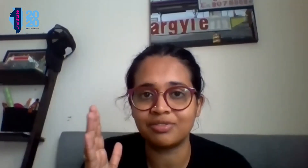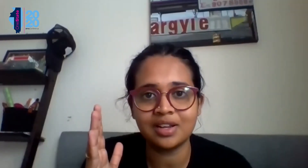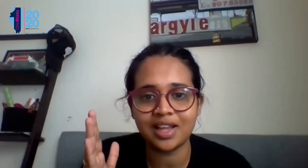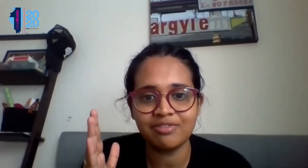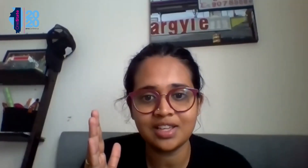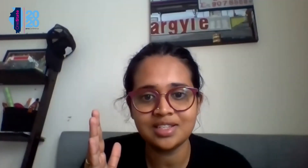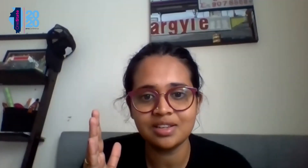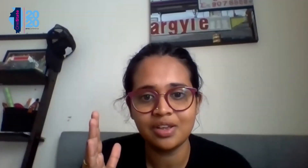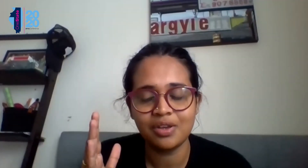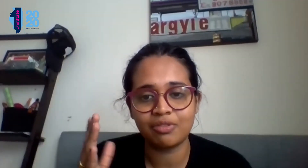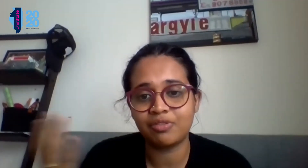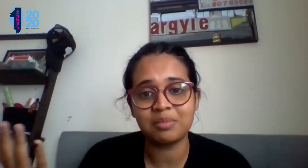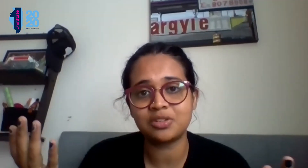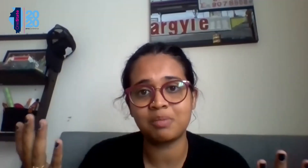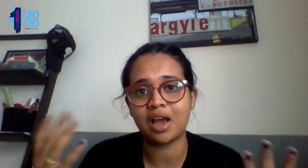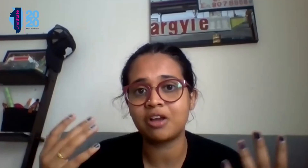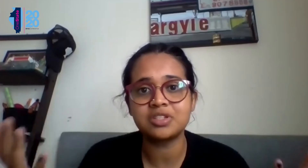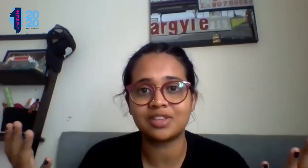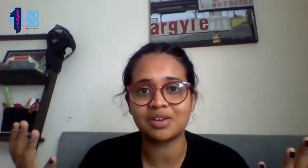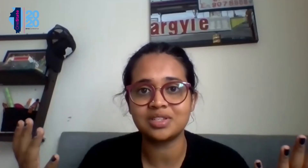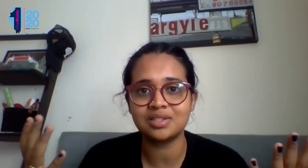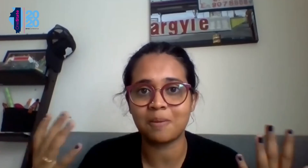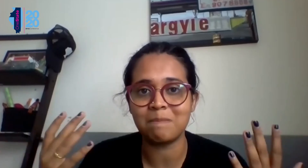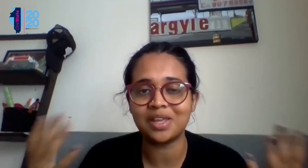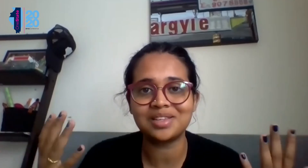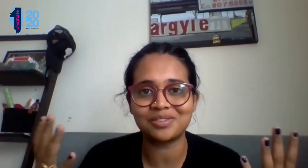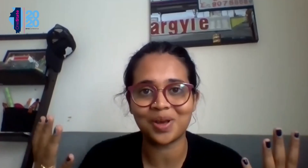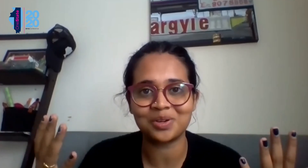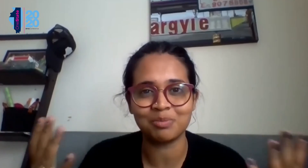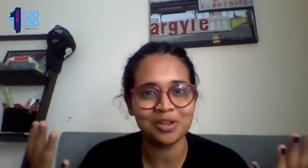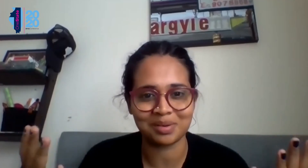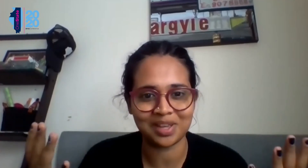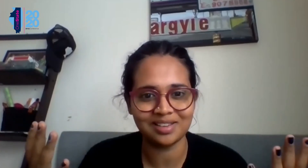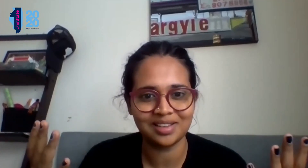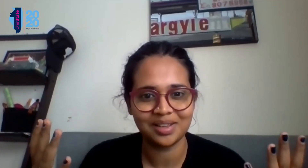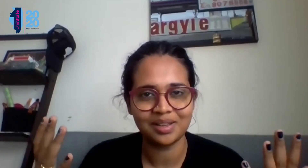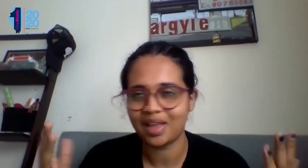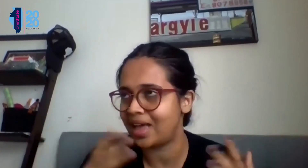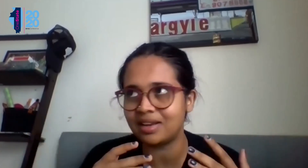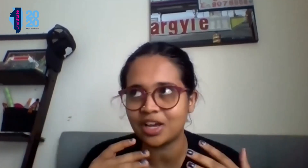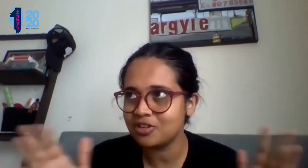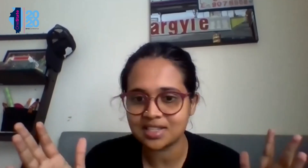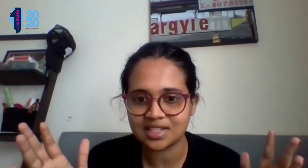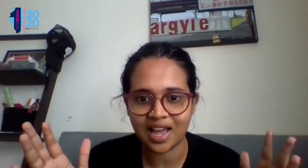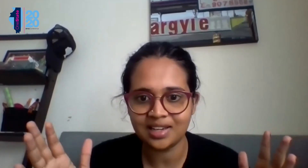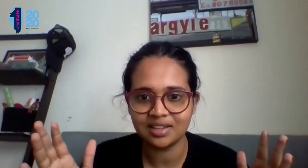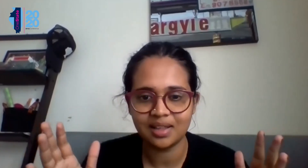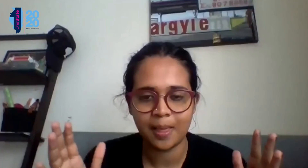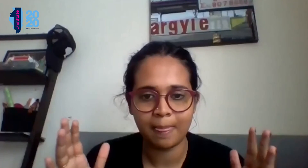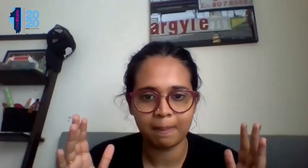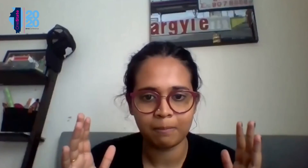extraordinarily different life is for families who make hundreds of thousands or millions of dollars more than me. And luxuries